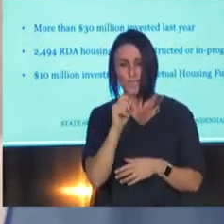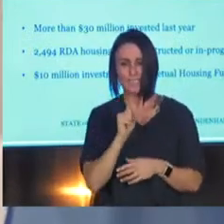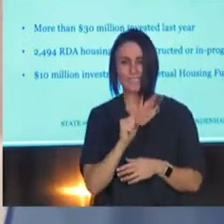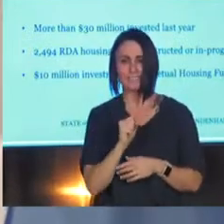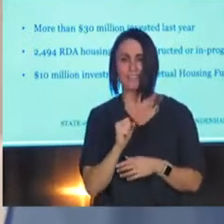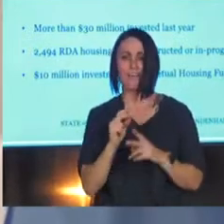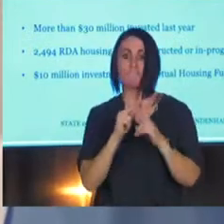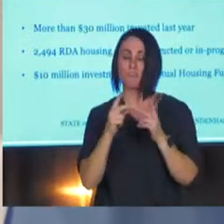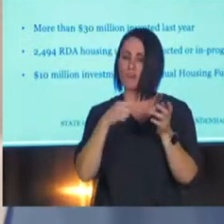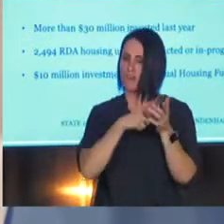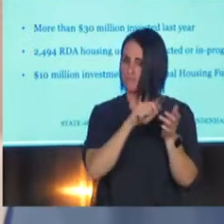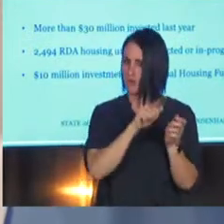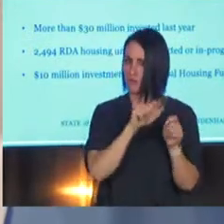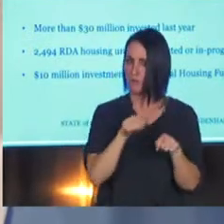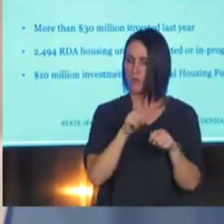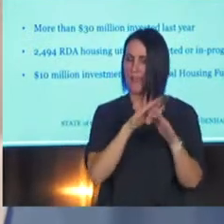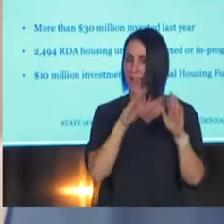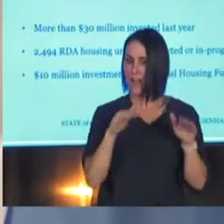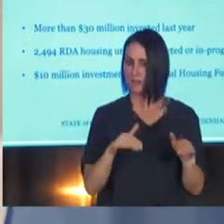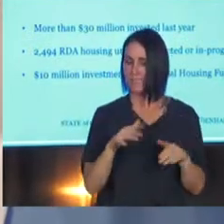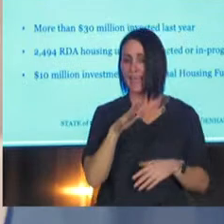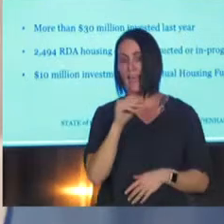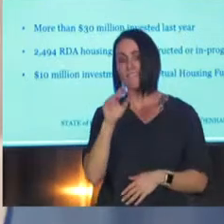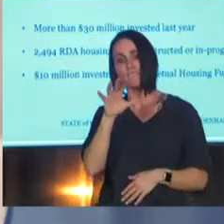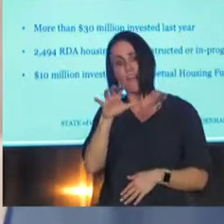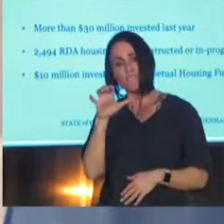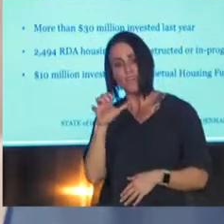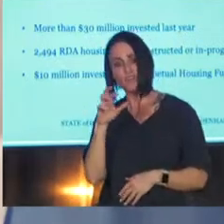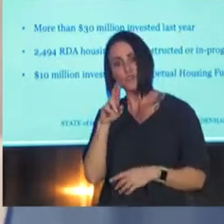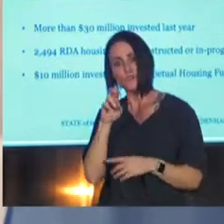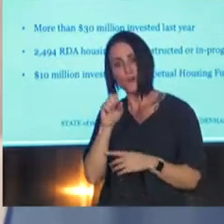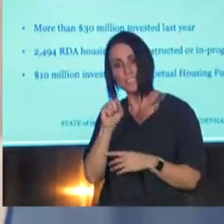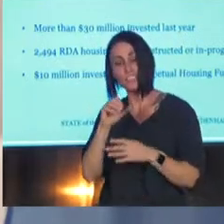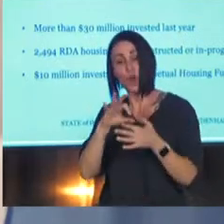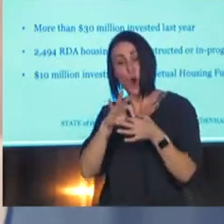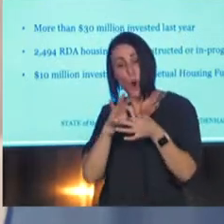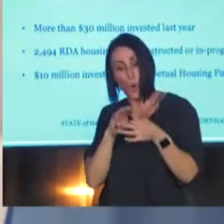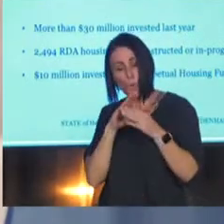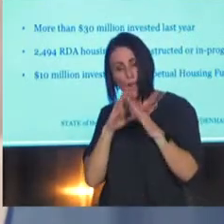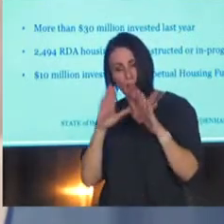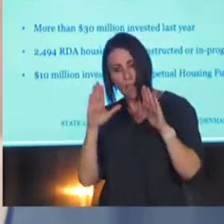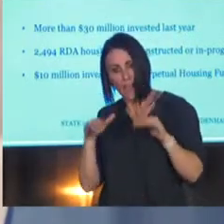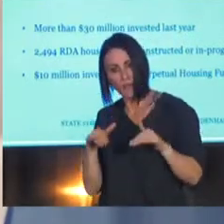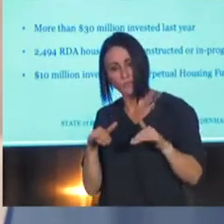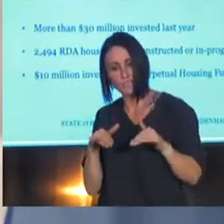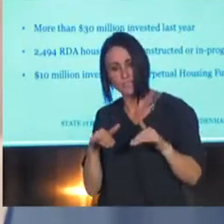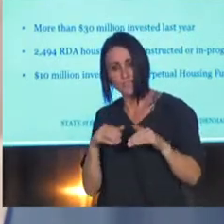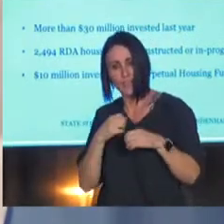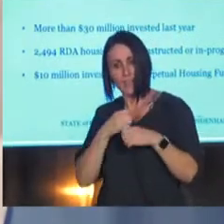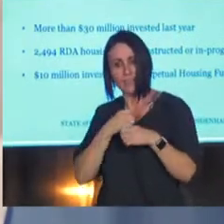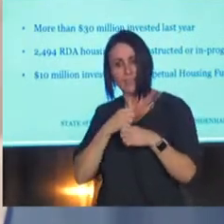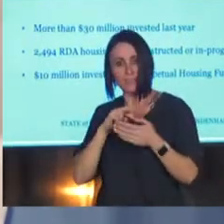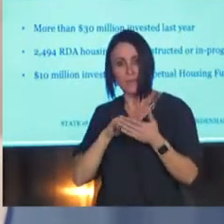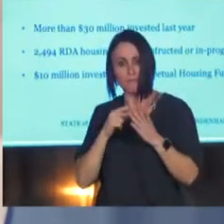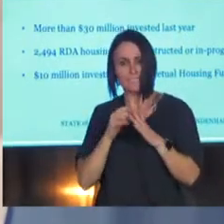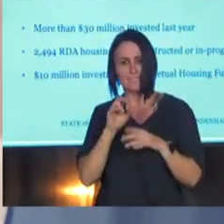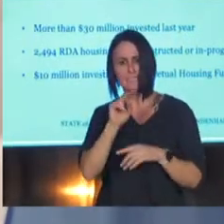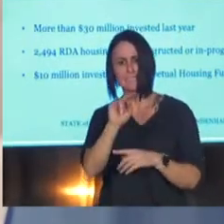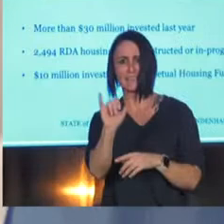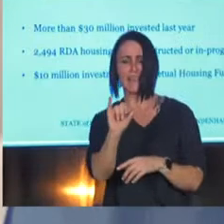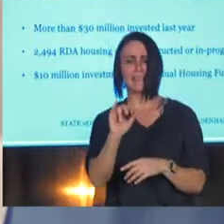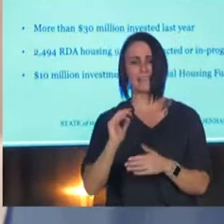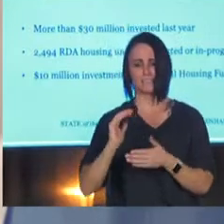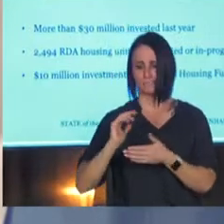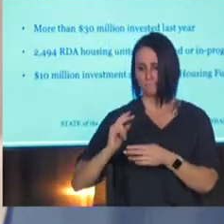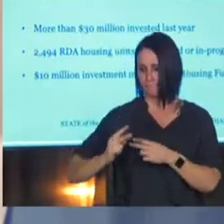very affordable housing and 500 resident-owned homes that will create equity-like nest eggs for people